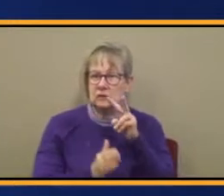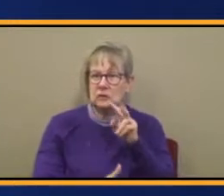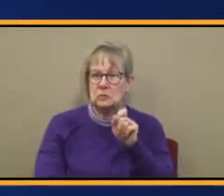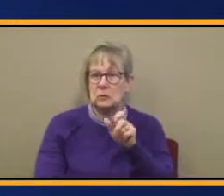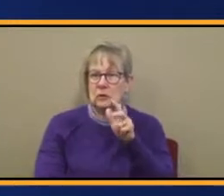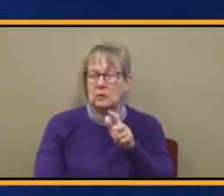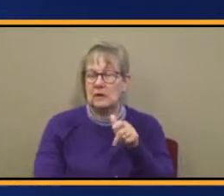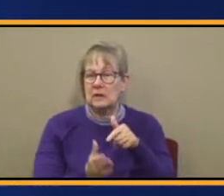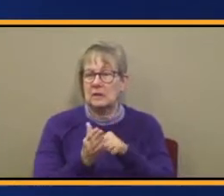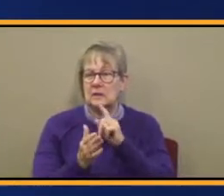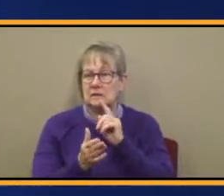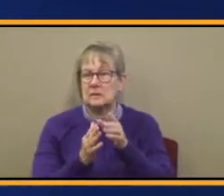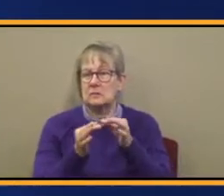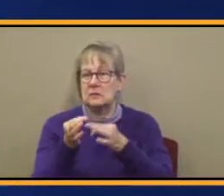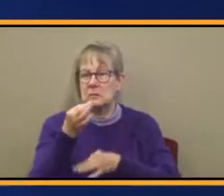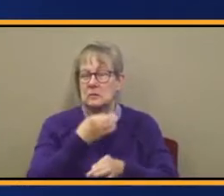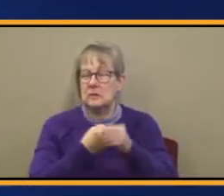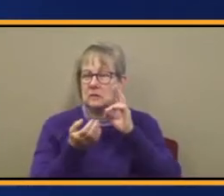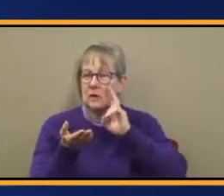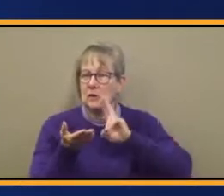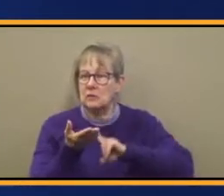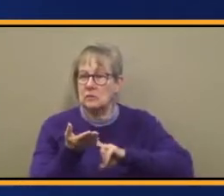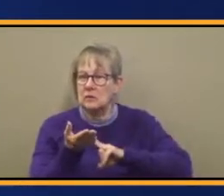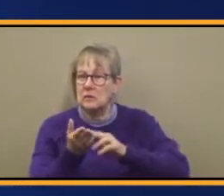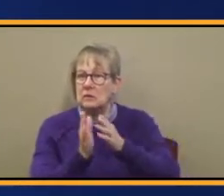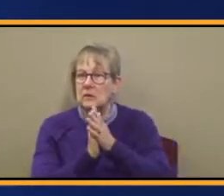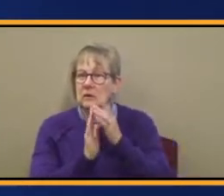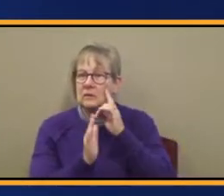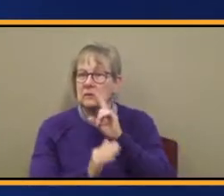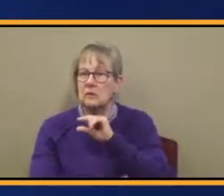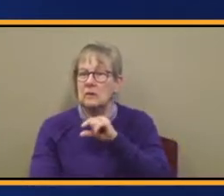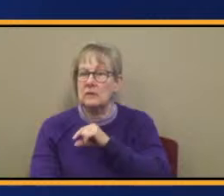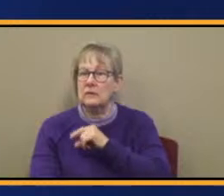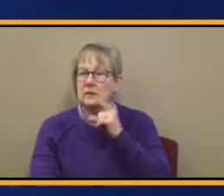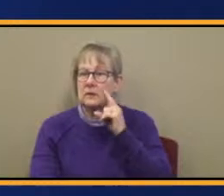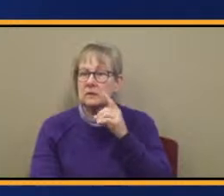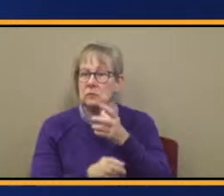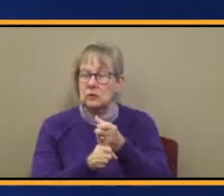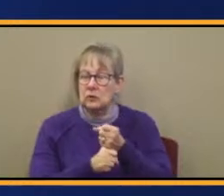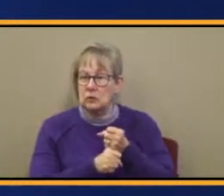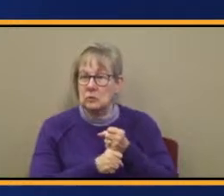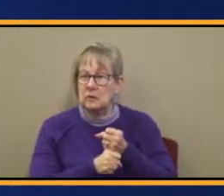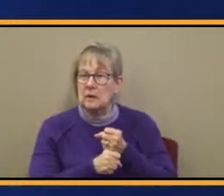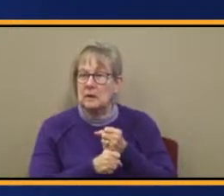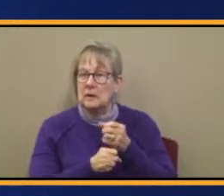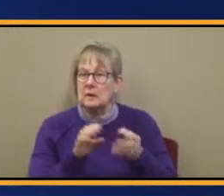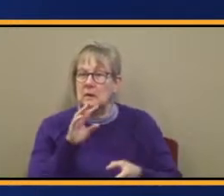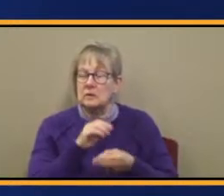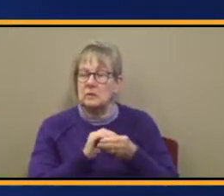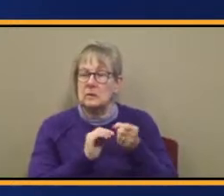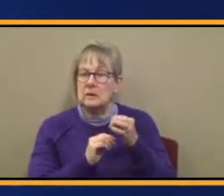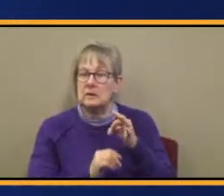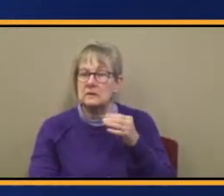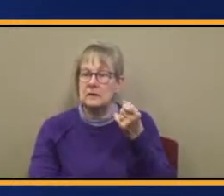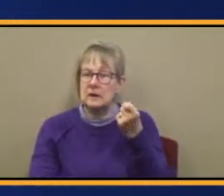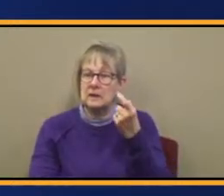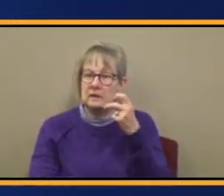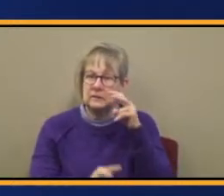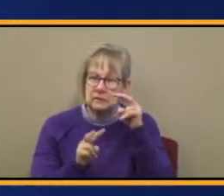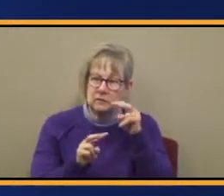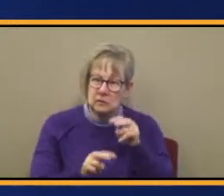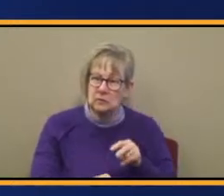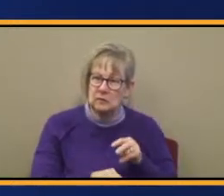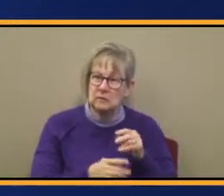2.3. This is a replacement contract and request for qualifications procurement. There were a total of 11 viewers